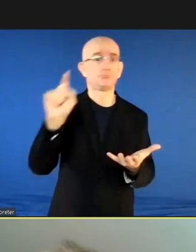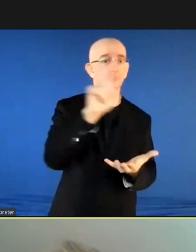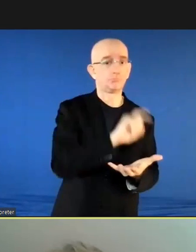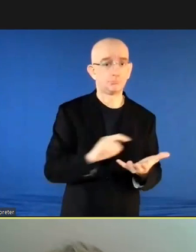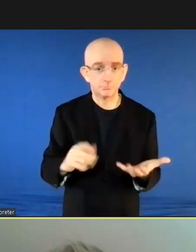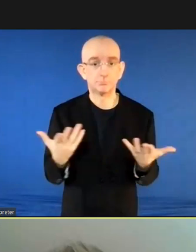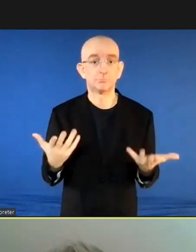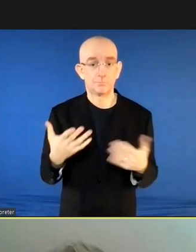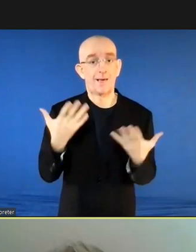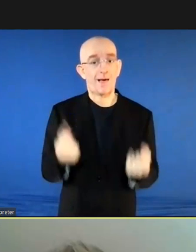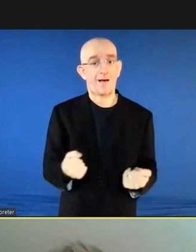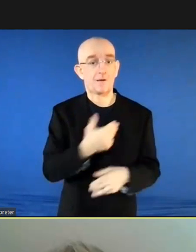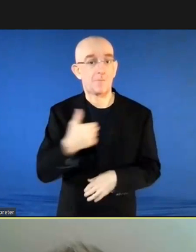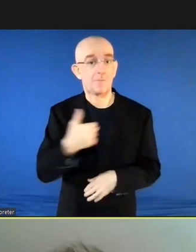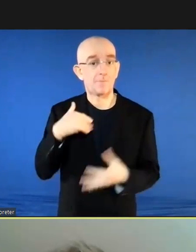executives,